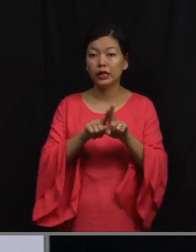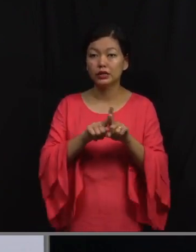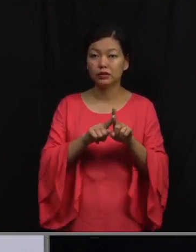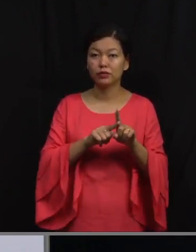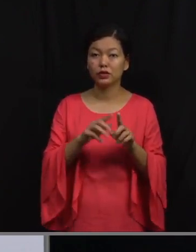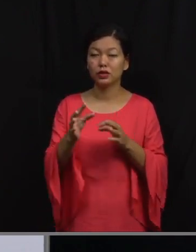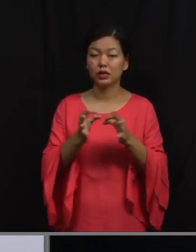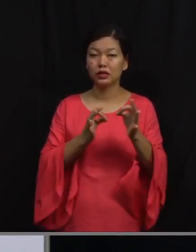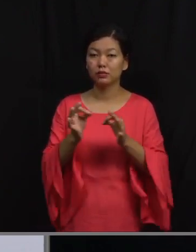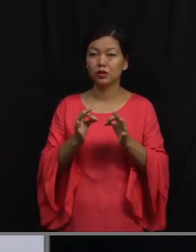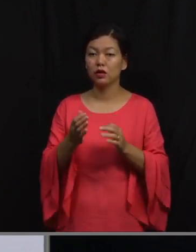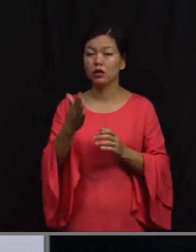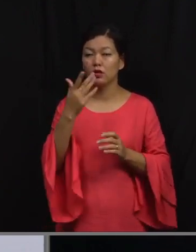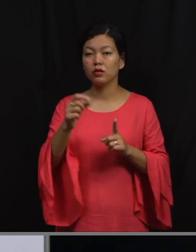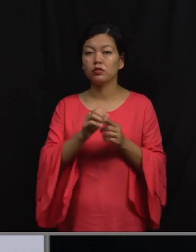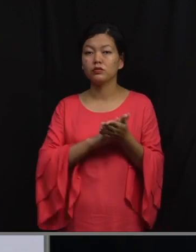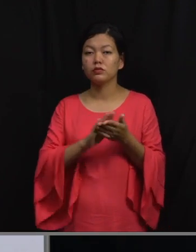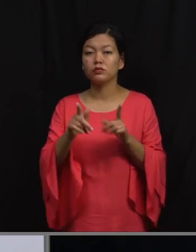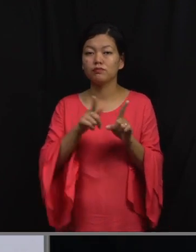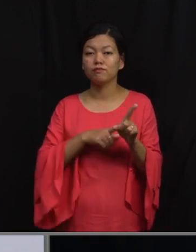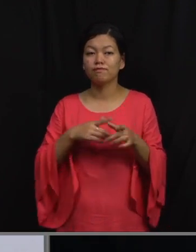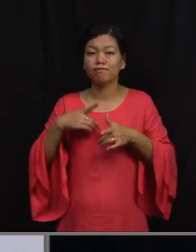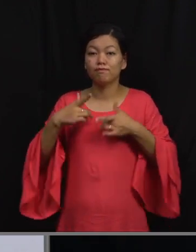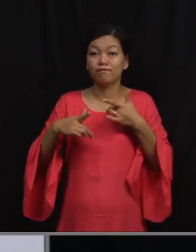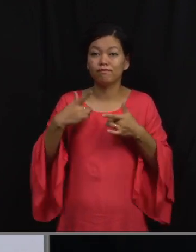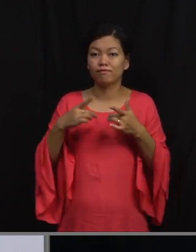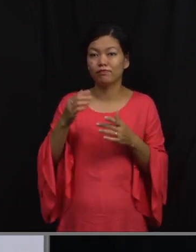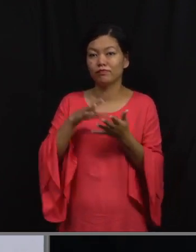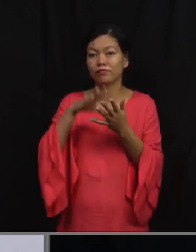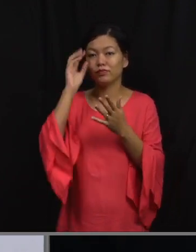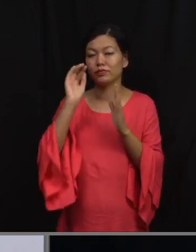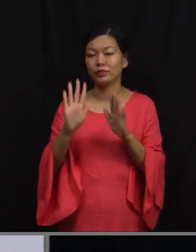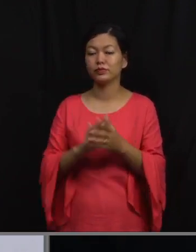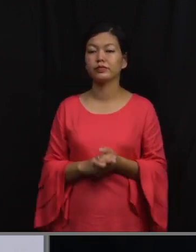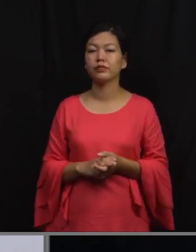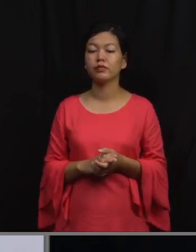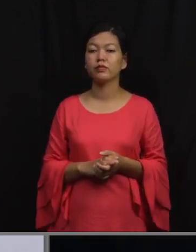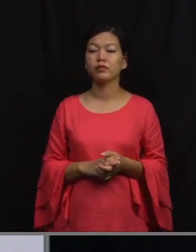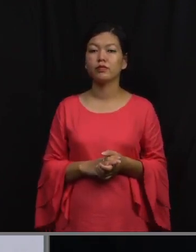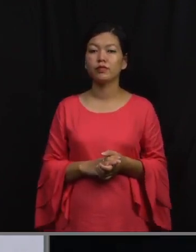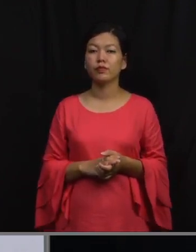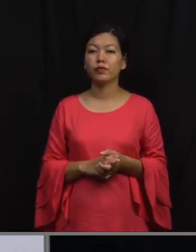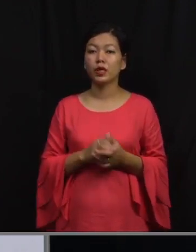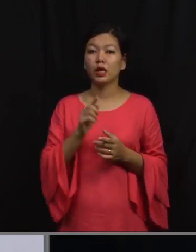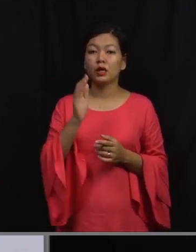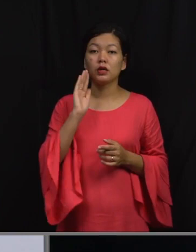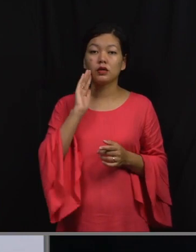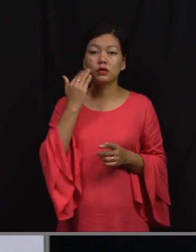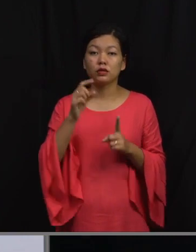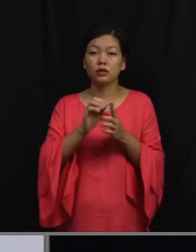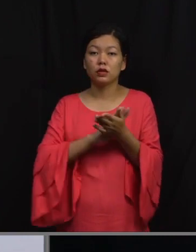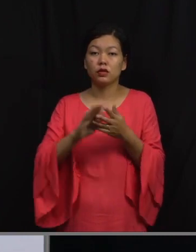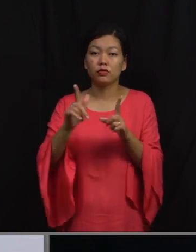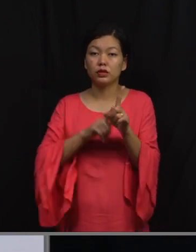first, when you pursue the physics, so in physics, every day we'll get to learn the new things